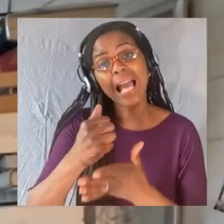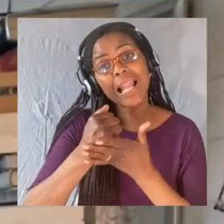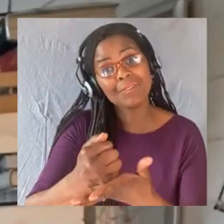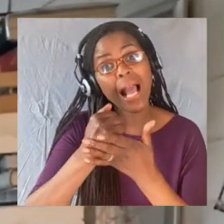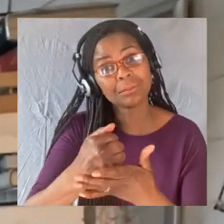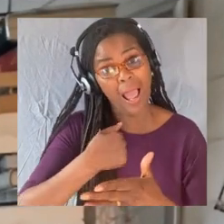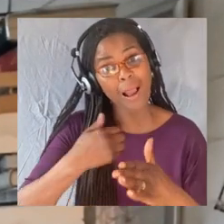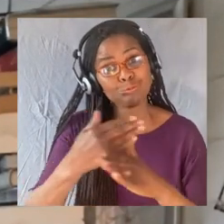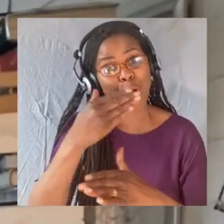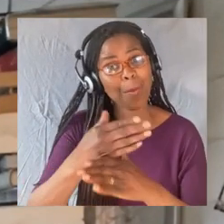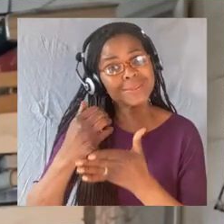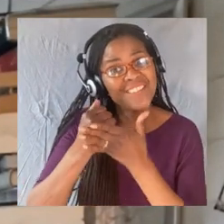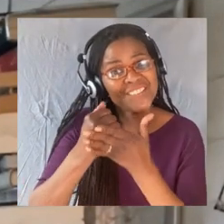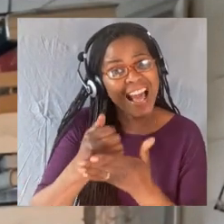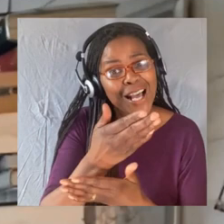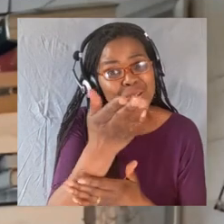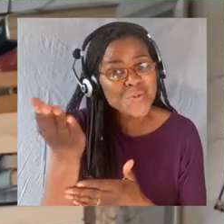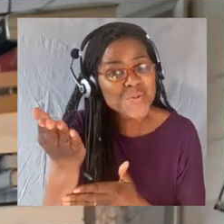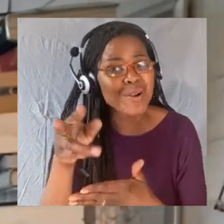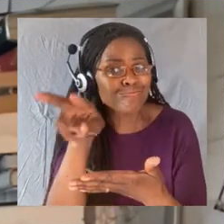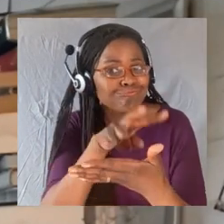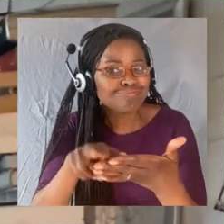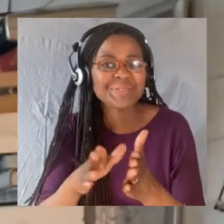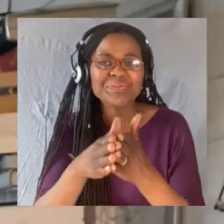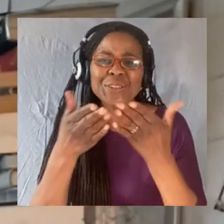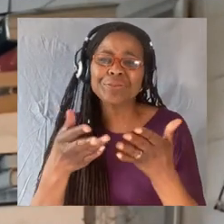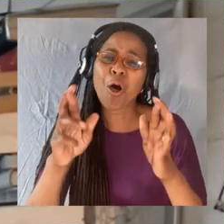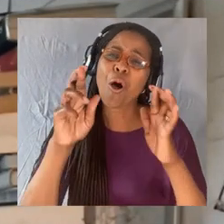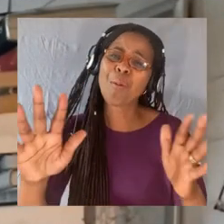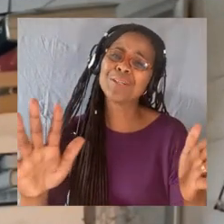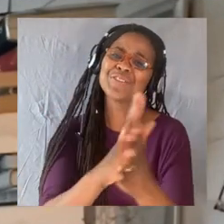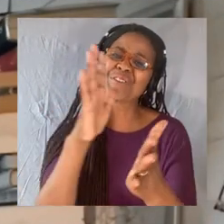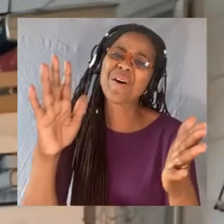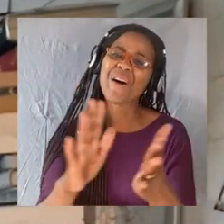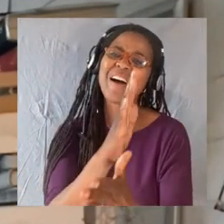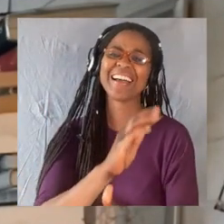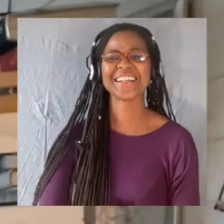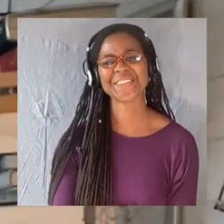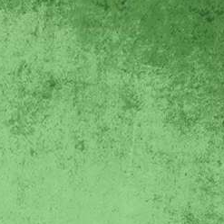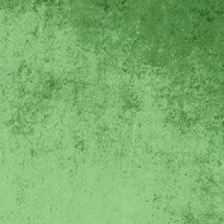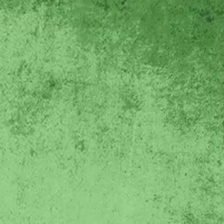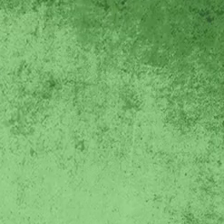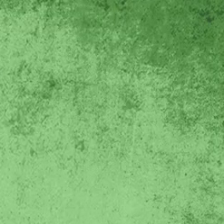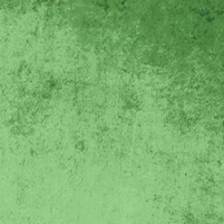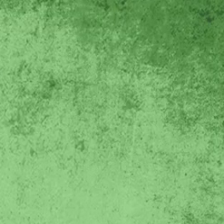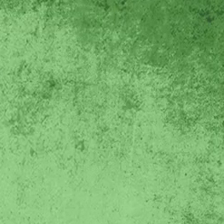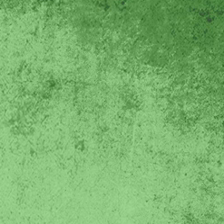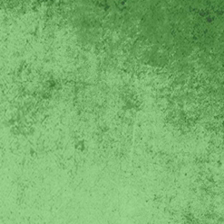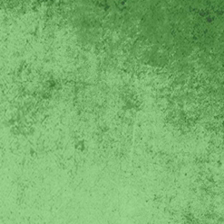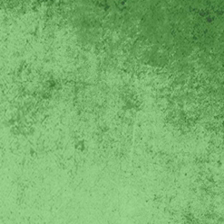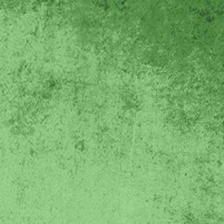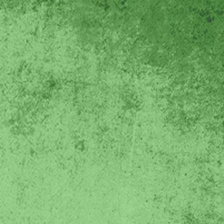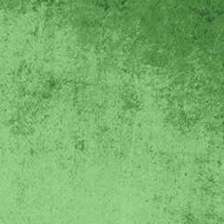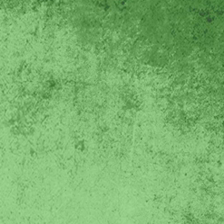about books from people whose job it is to do that. I hope you enjoy this event. Cressida Cowell